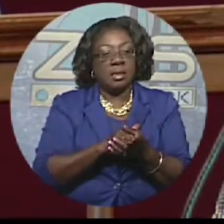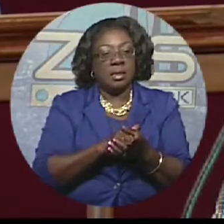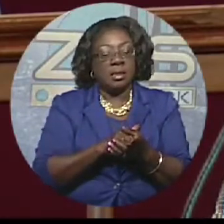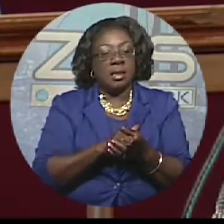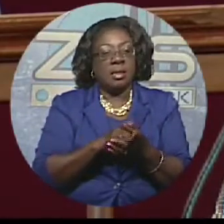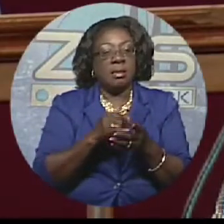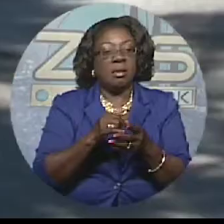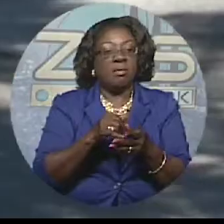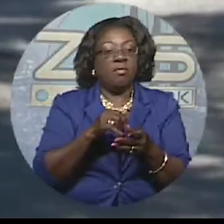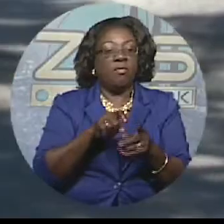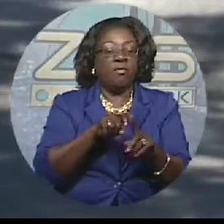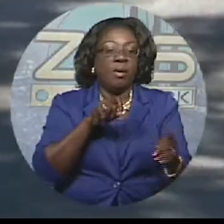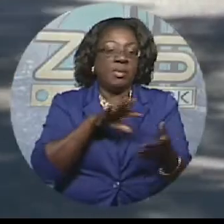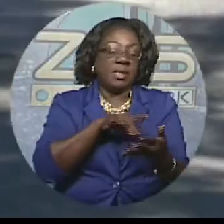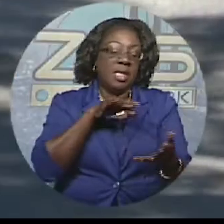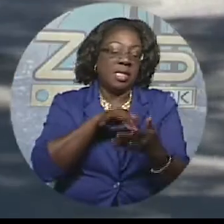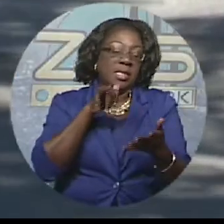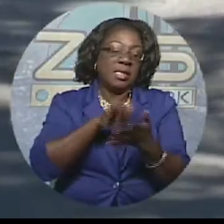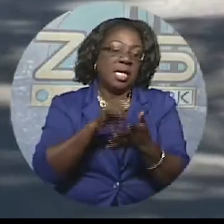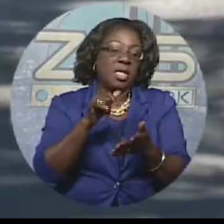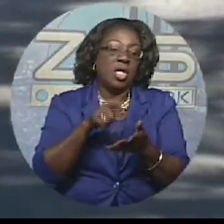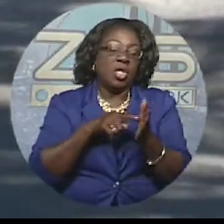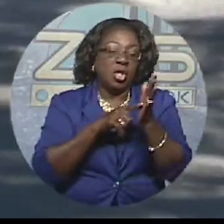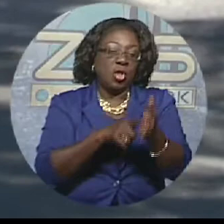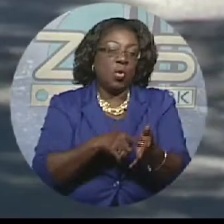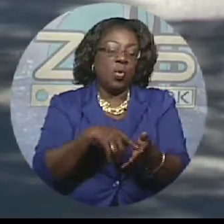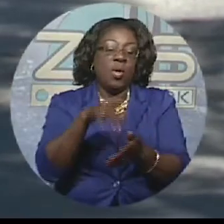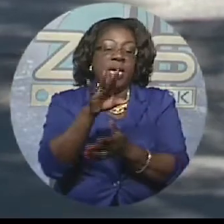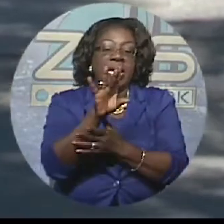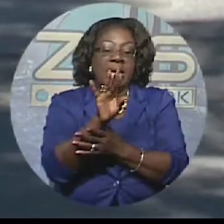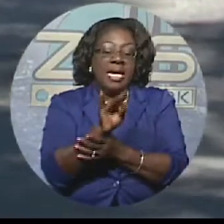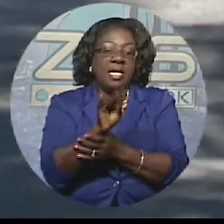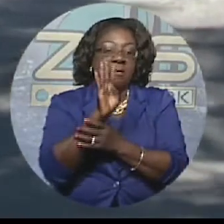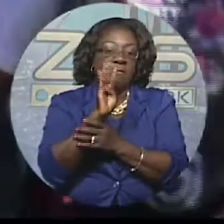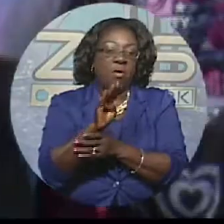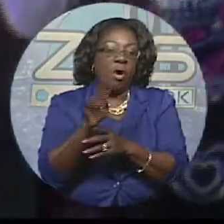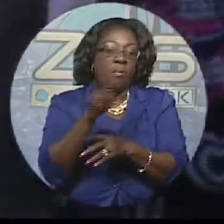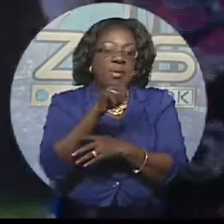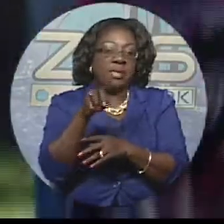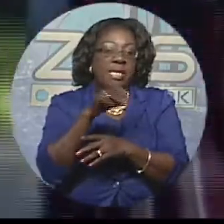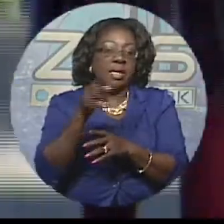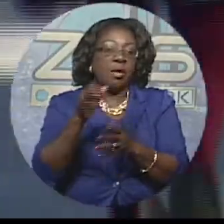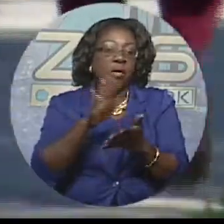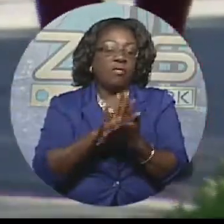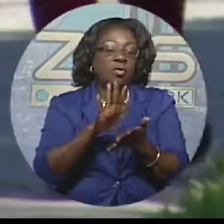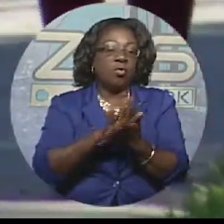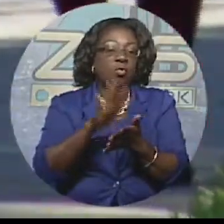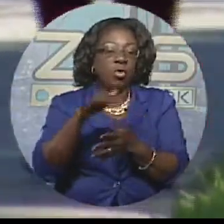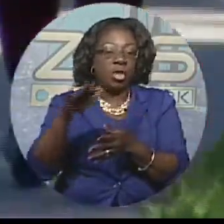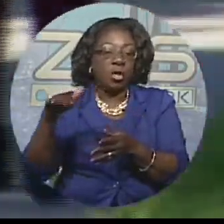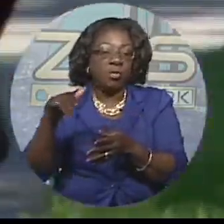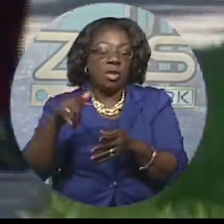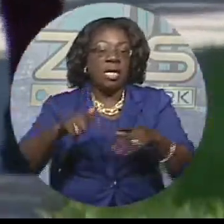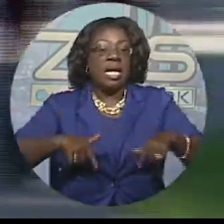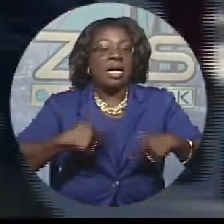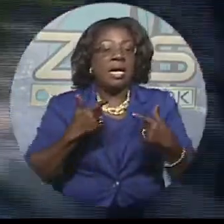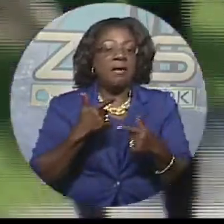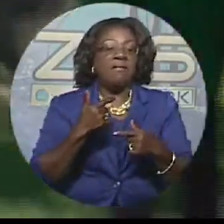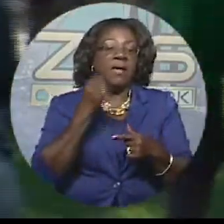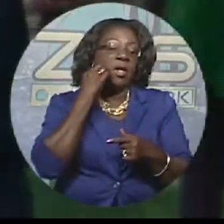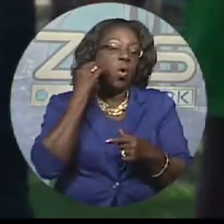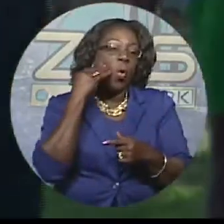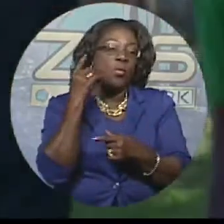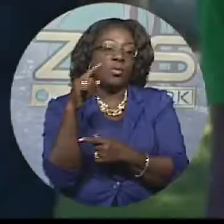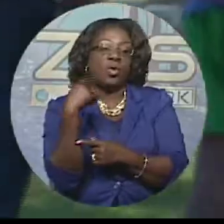a recent study that show 84% of school children live in single mother homes, while 42% live in single father homes. The